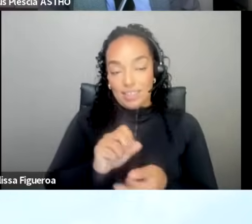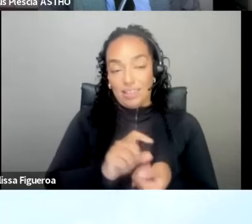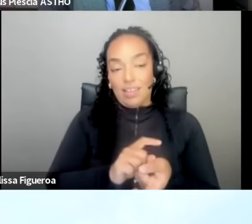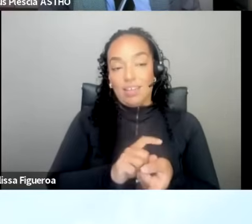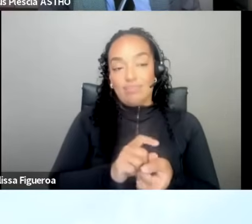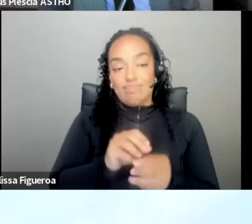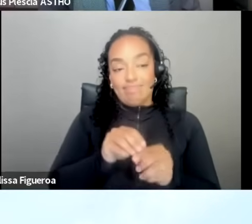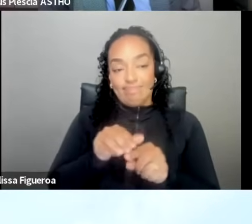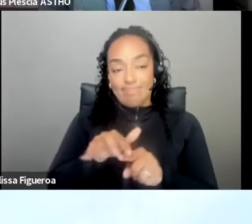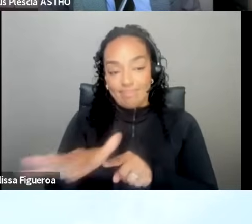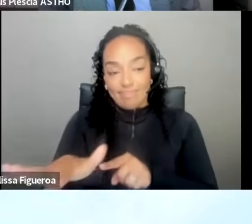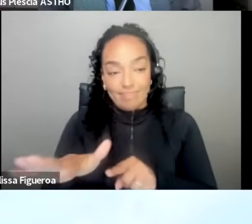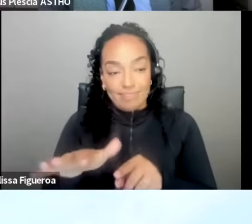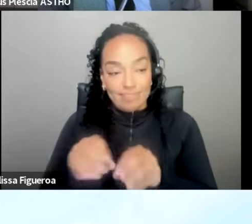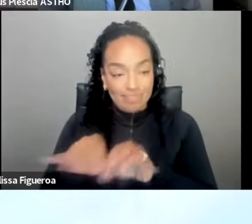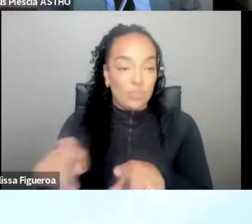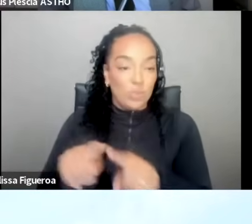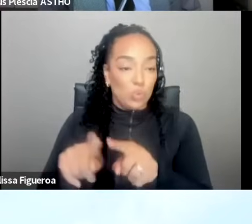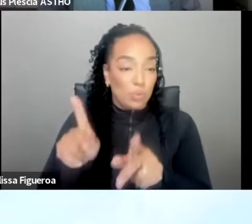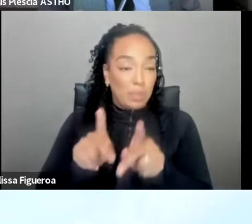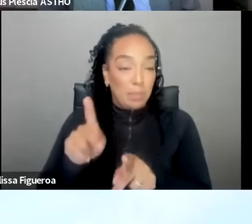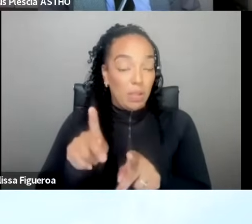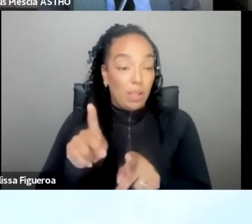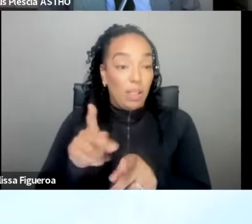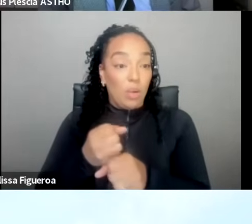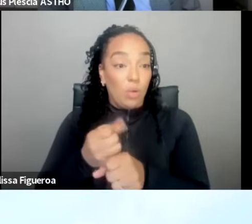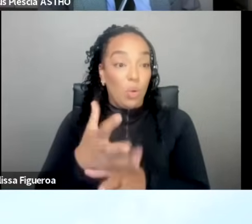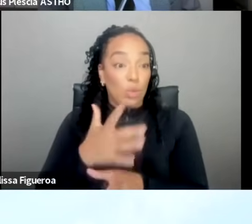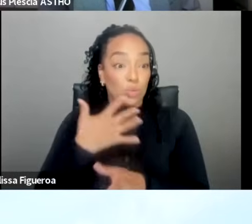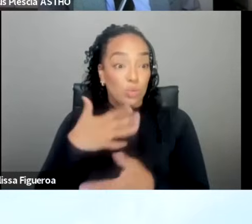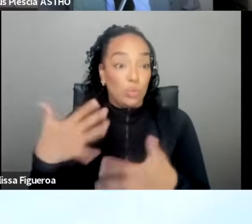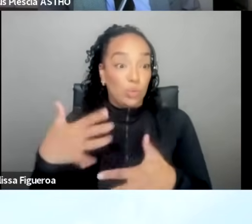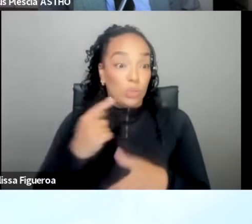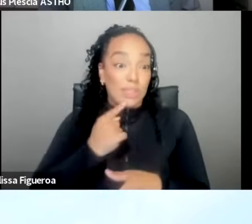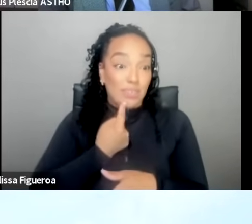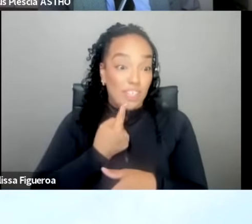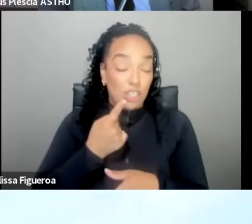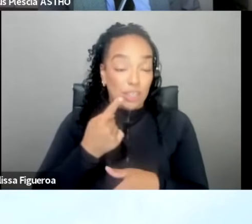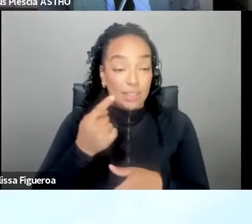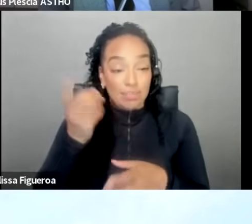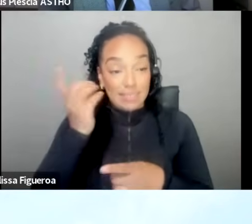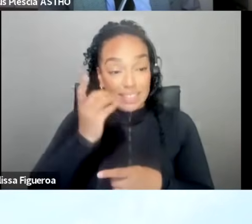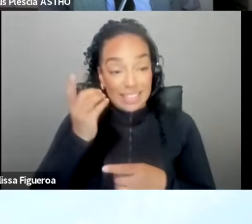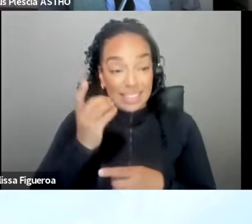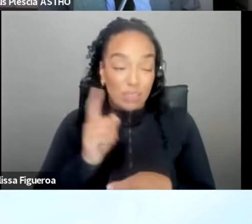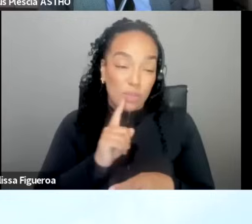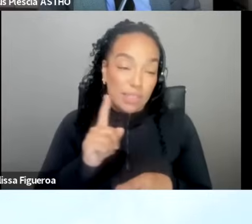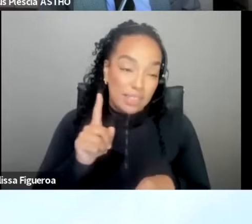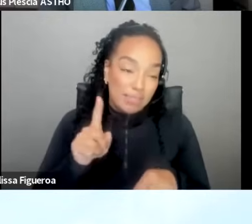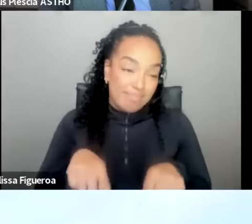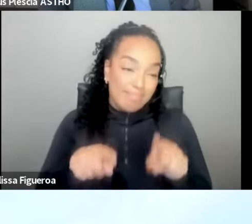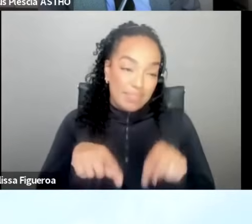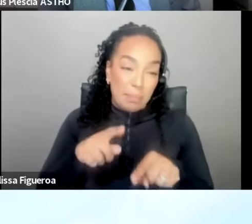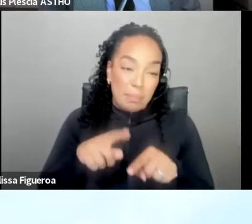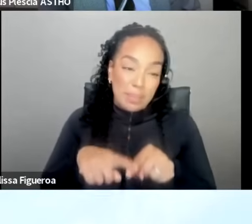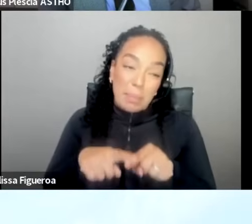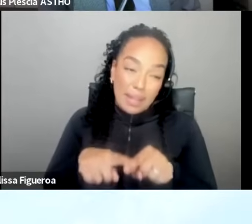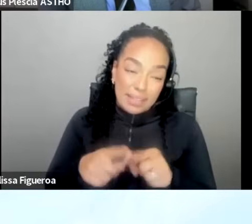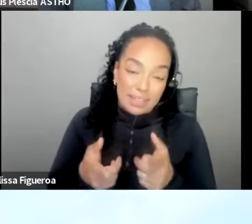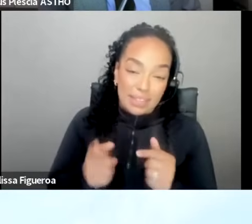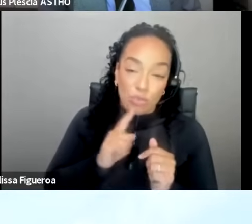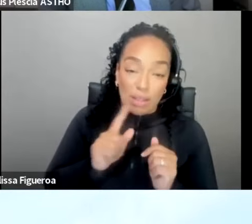causing potentially severe disease. It really all depends on that clinical severity. I would expect that at the lowest level